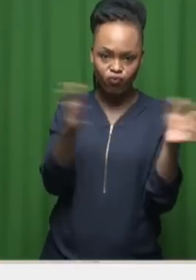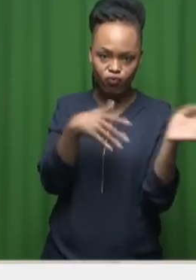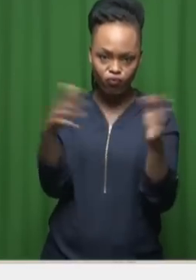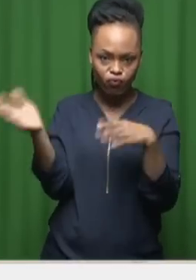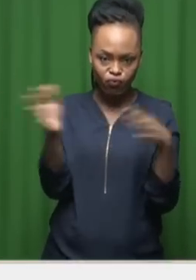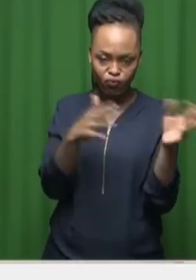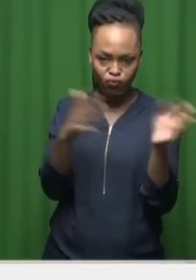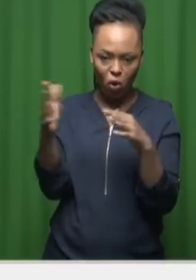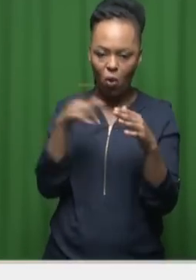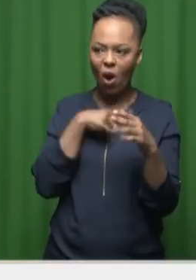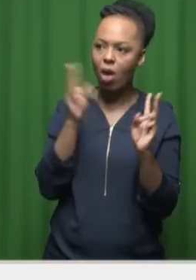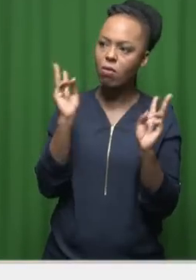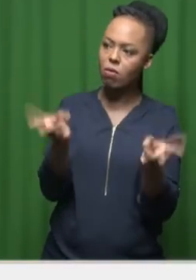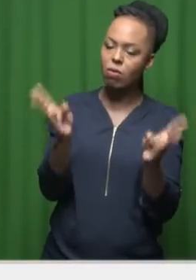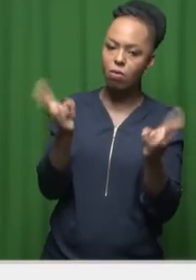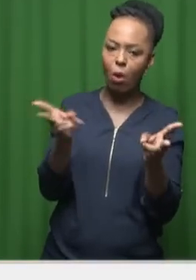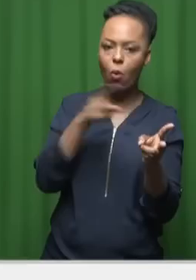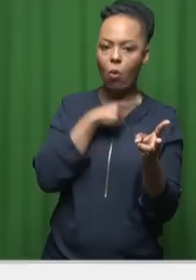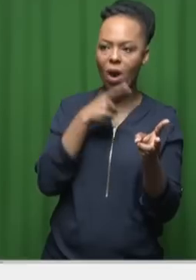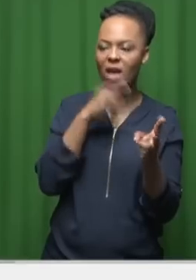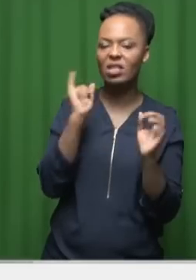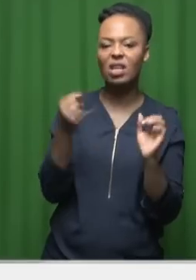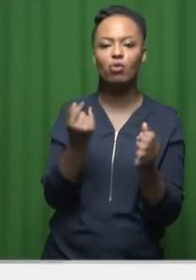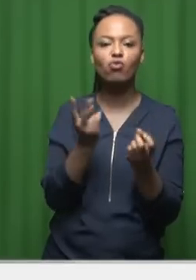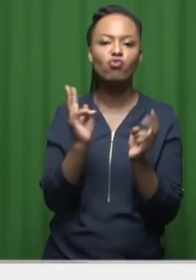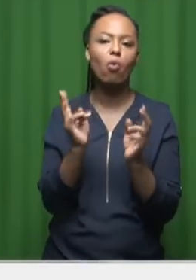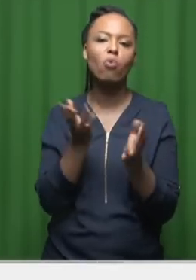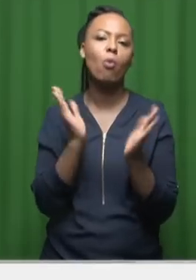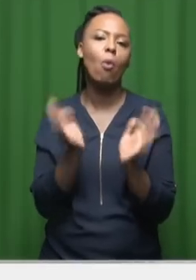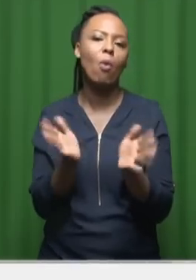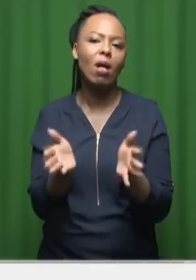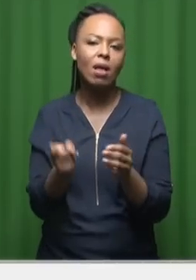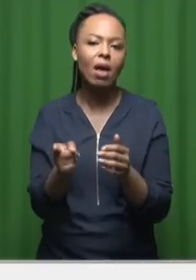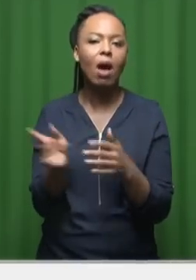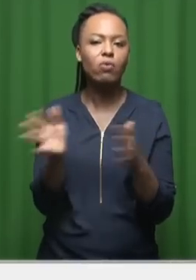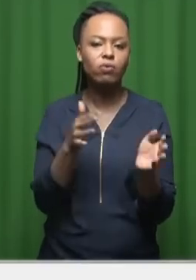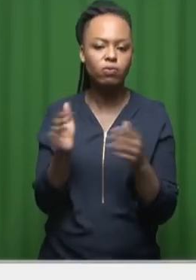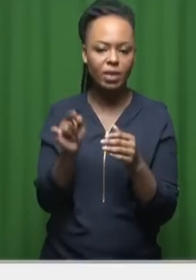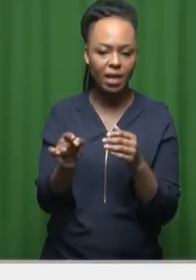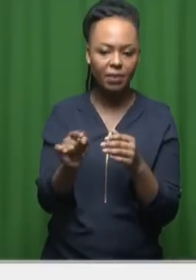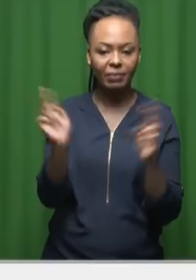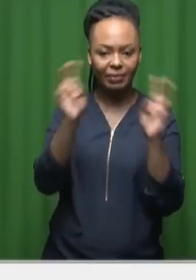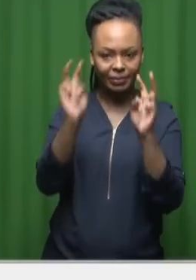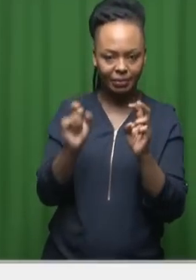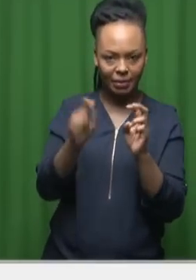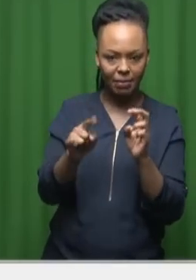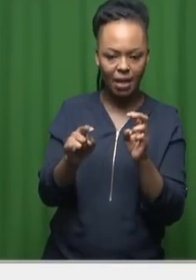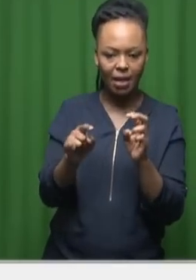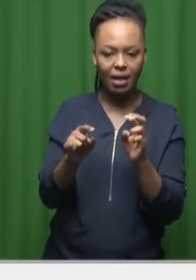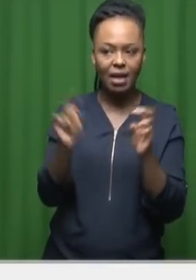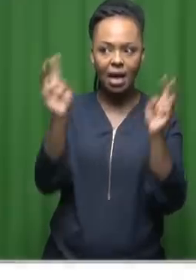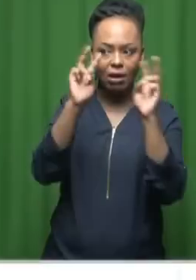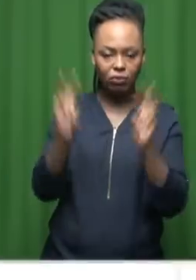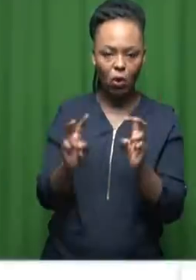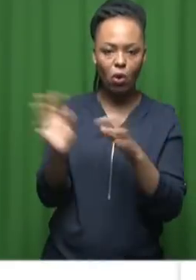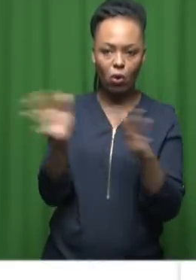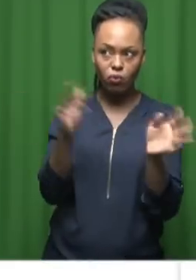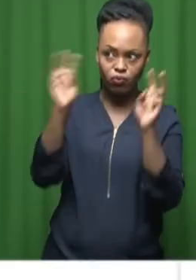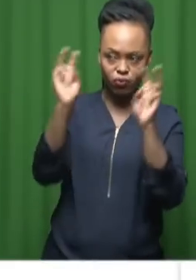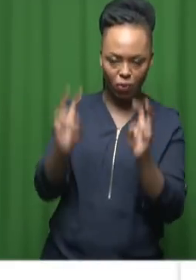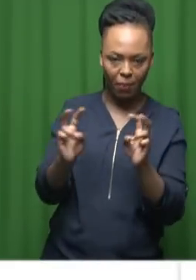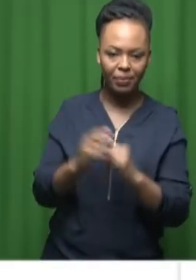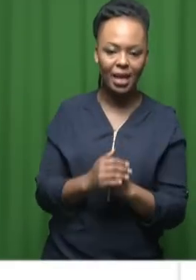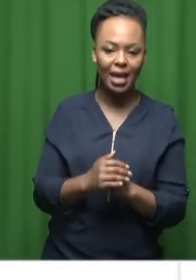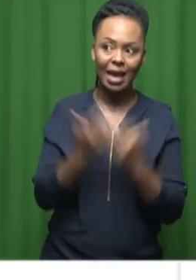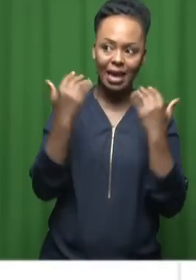steady is because we're looking at an average over the month. And the first thing that's happened now is we're seeing a little bit of green